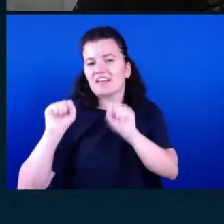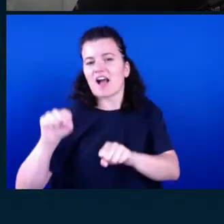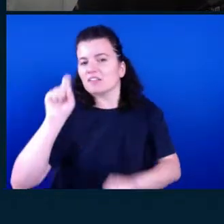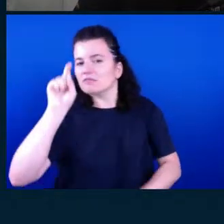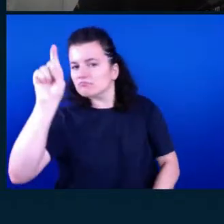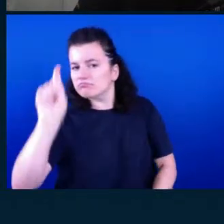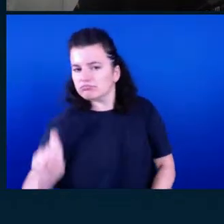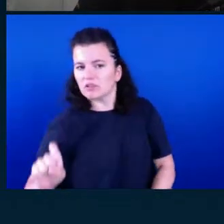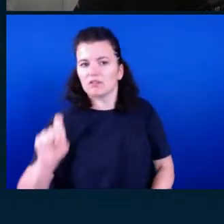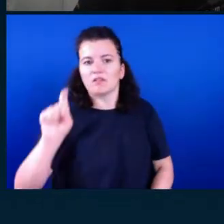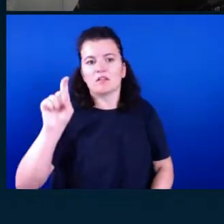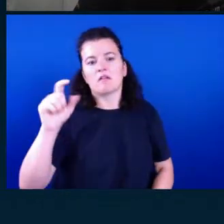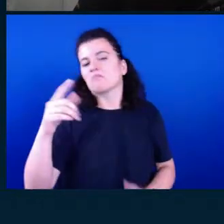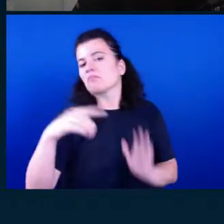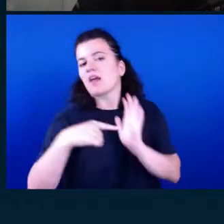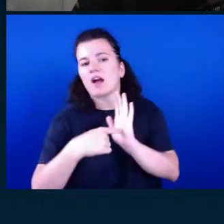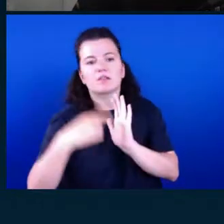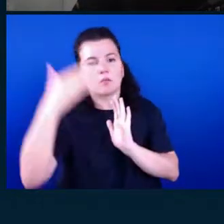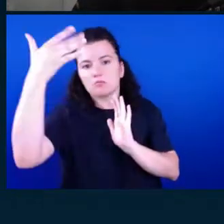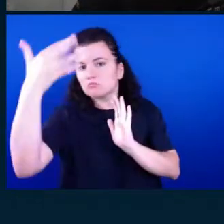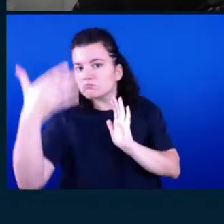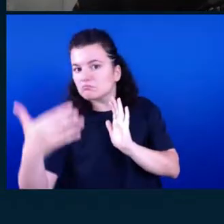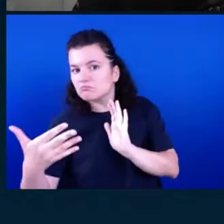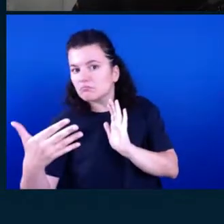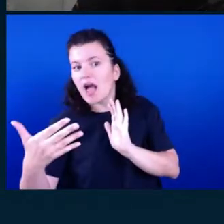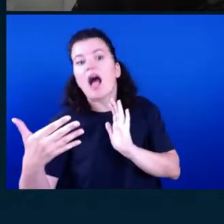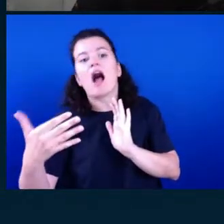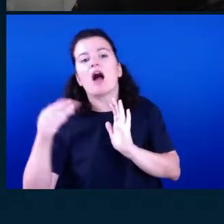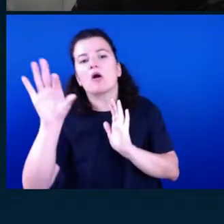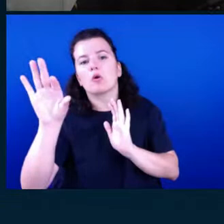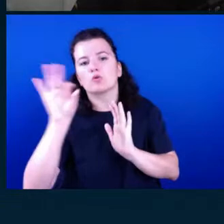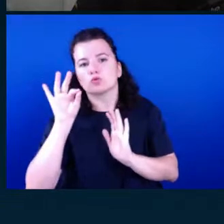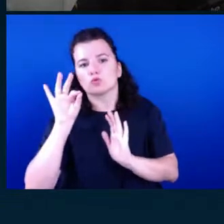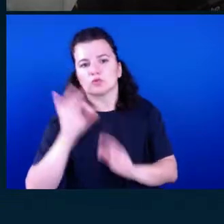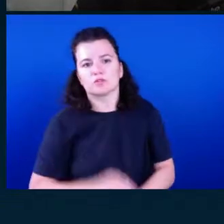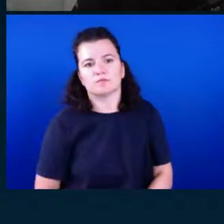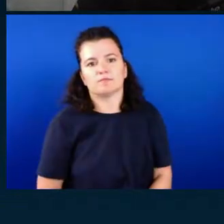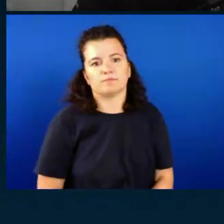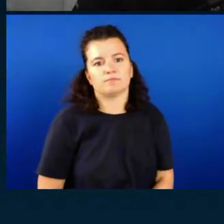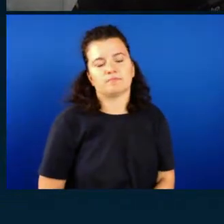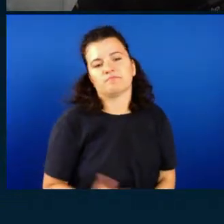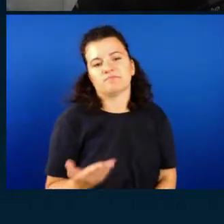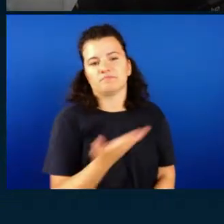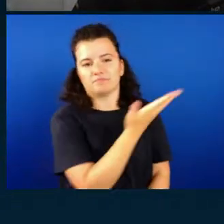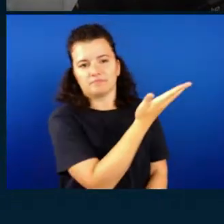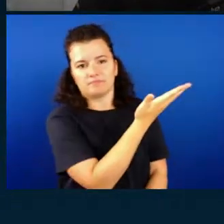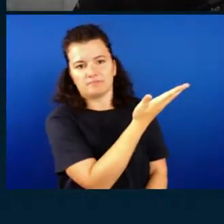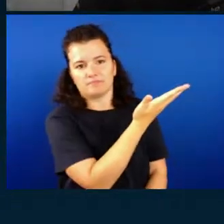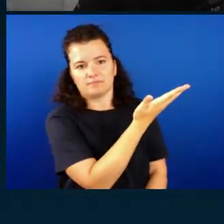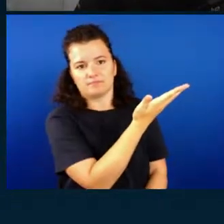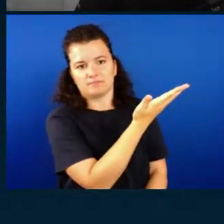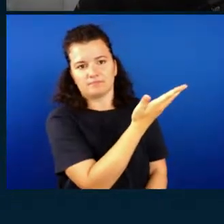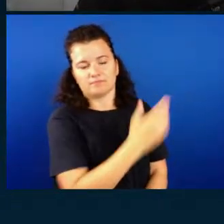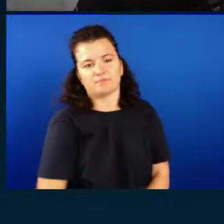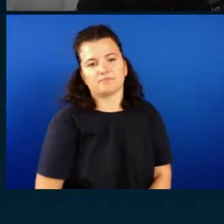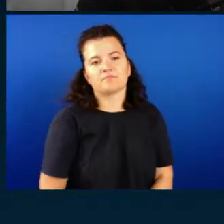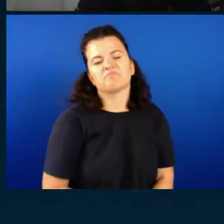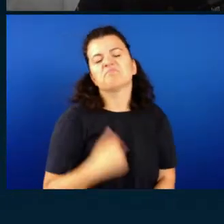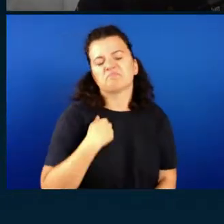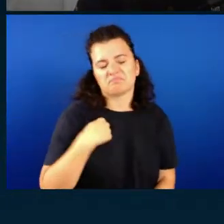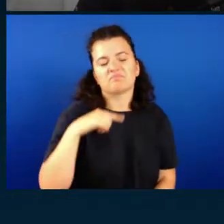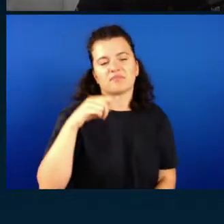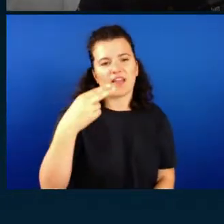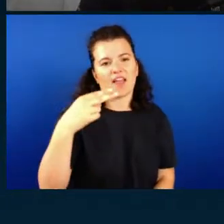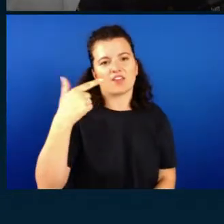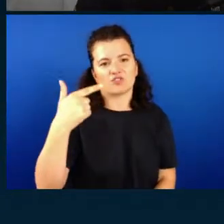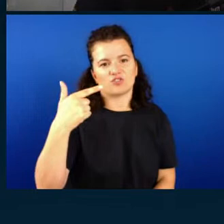some options to select a trigger. And I'm just going to create a hello world function here. So I'll use that HTTP trigger. I can